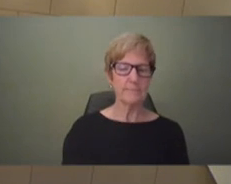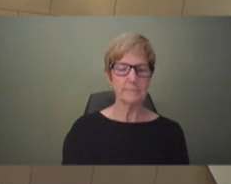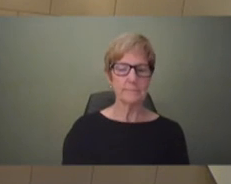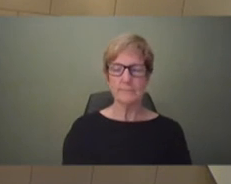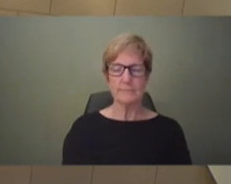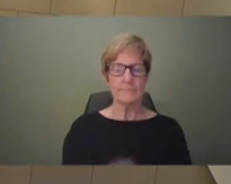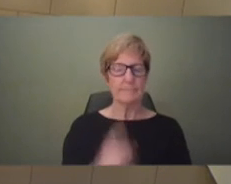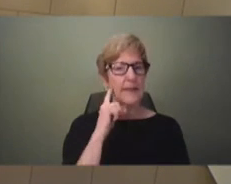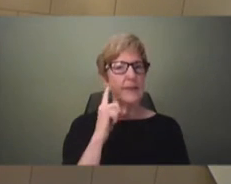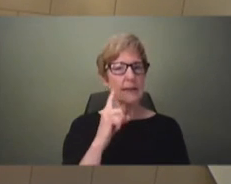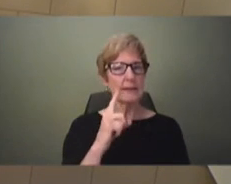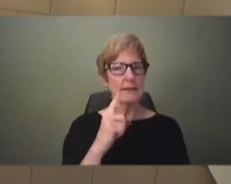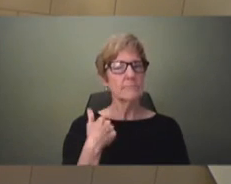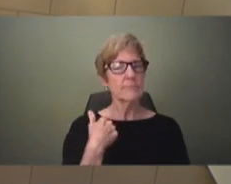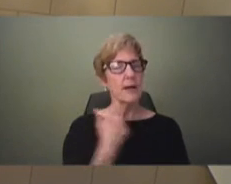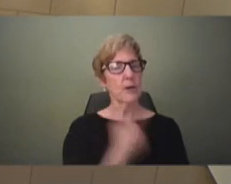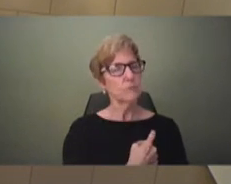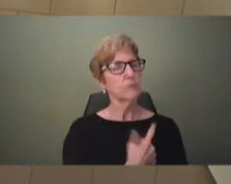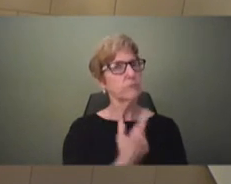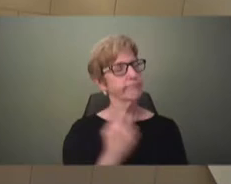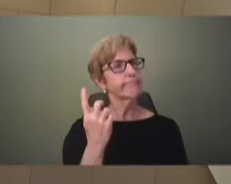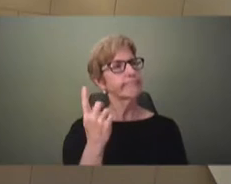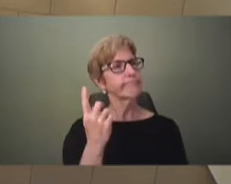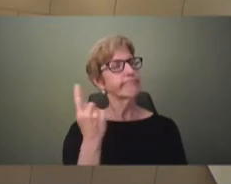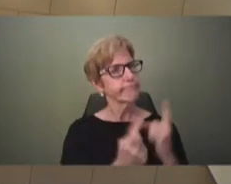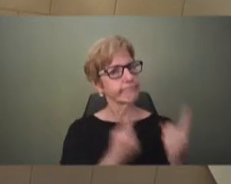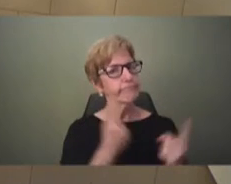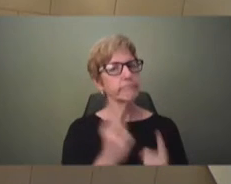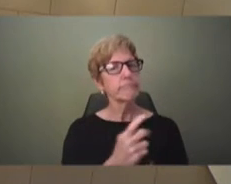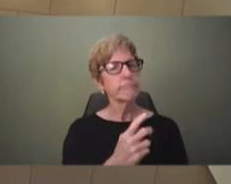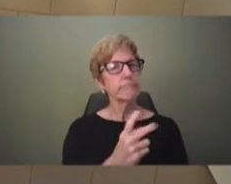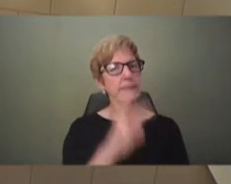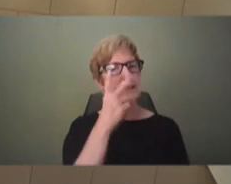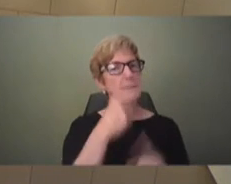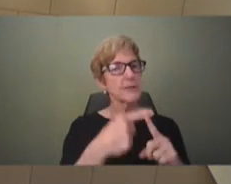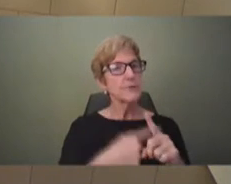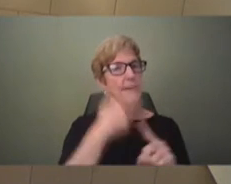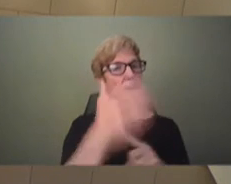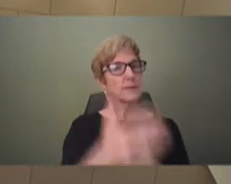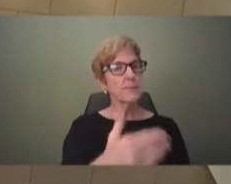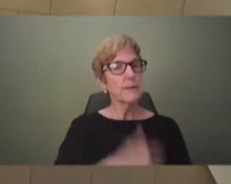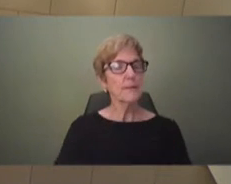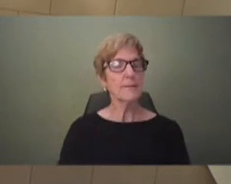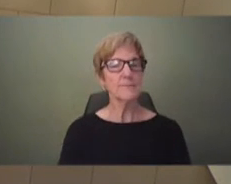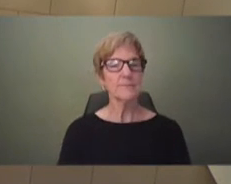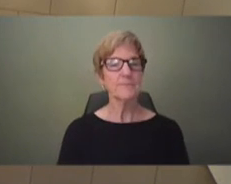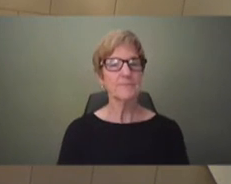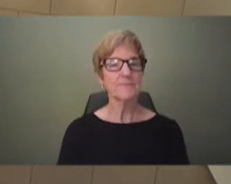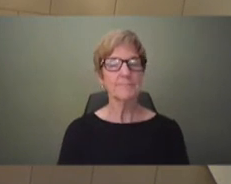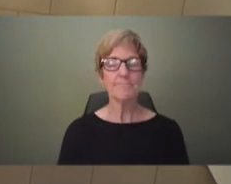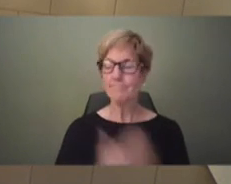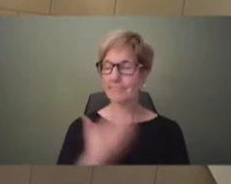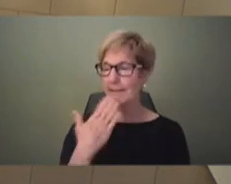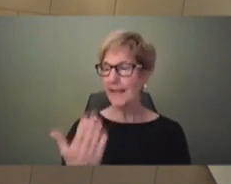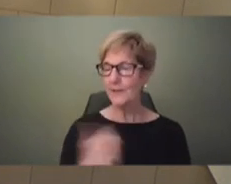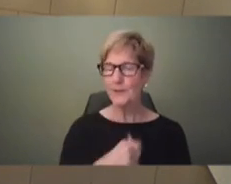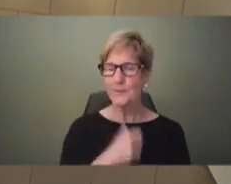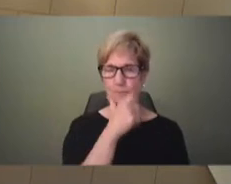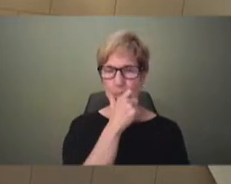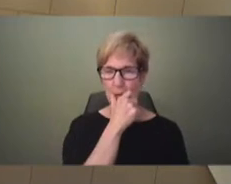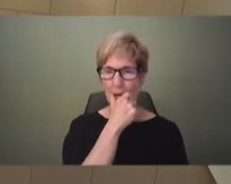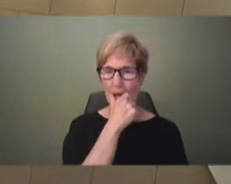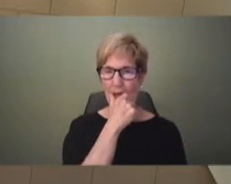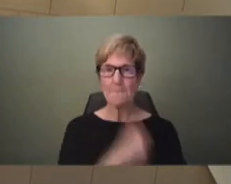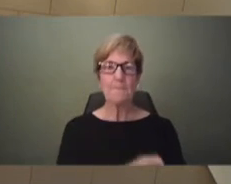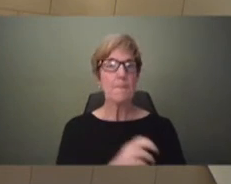will take it under advisement and um see you next month thank you sir yes thank you second we have